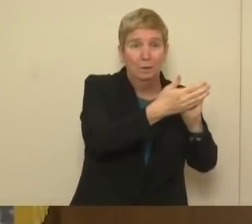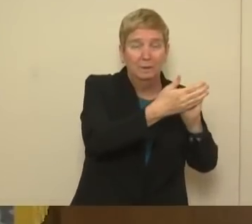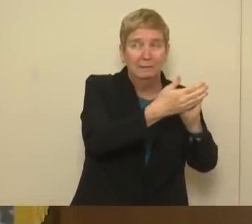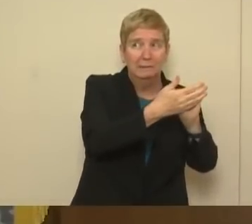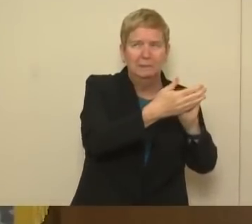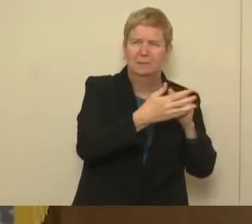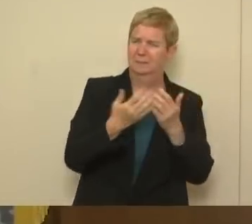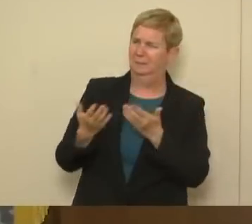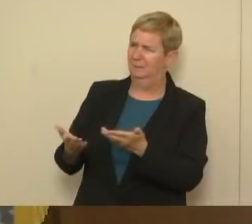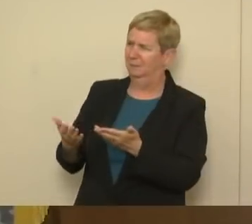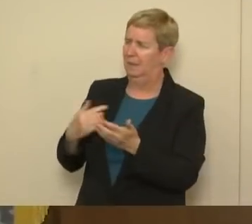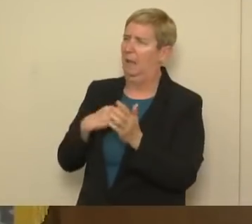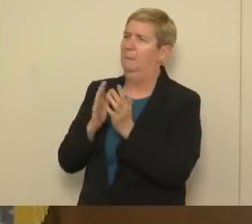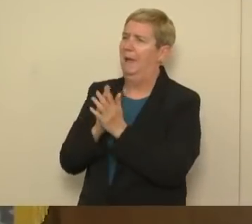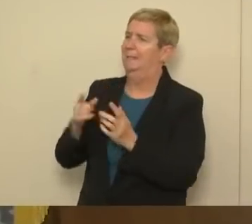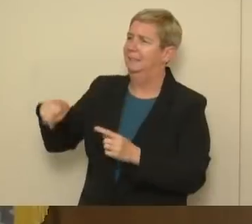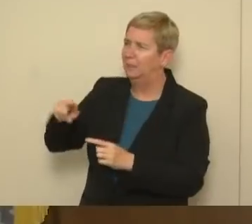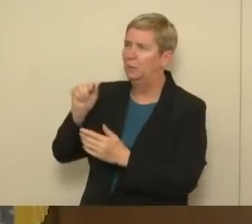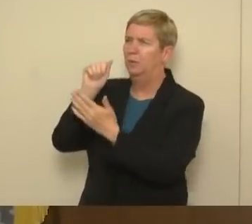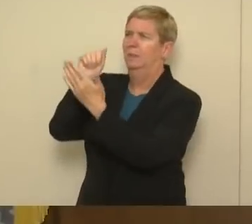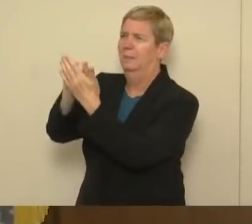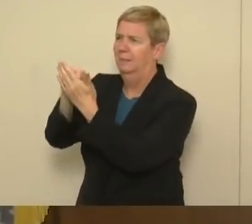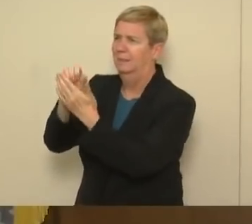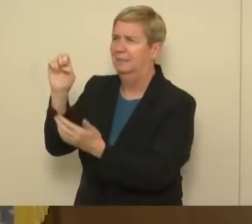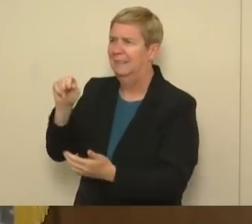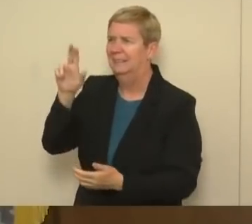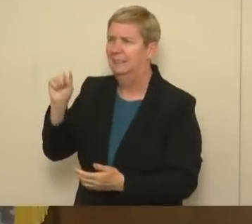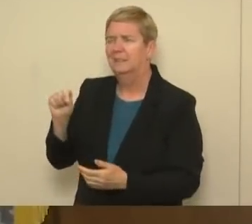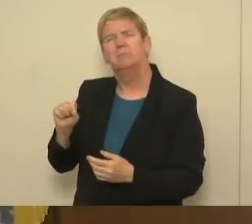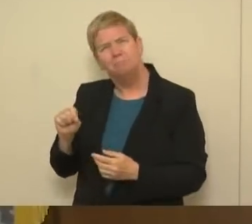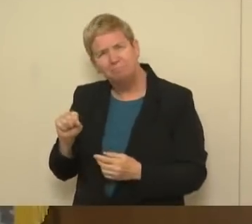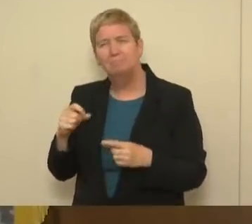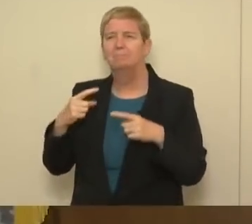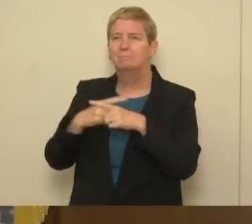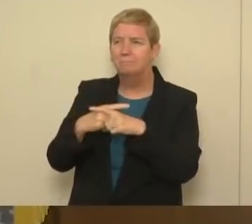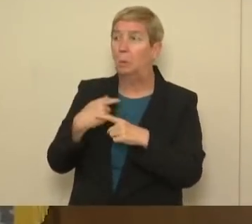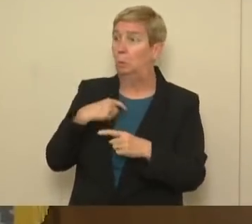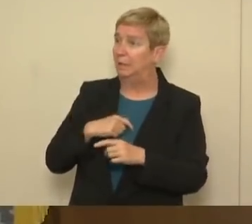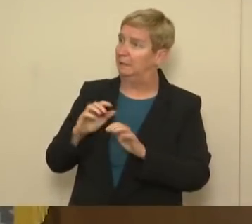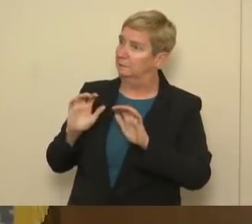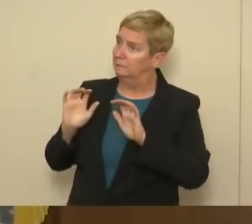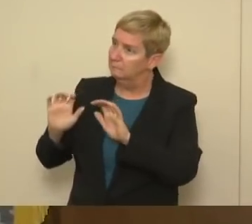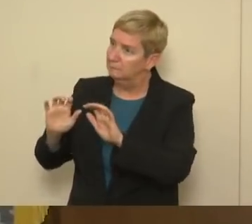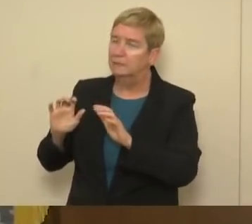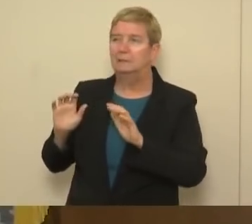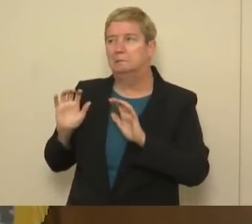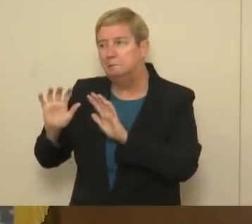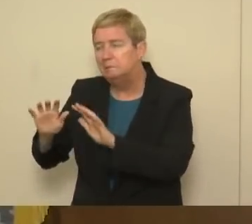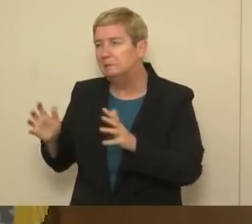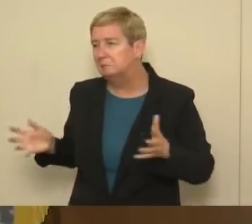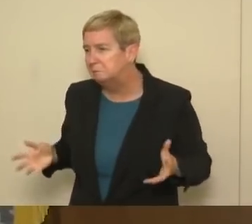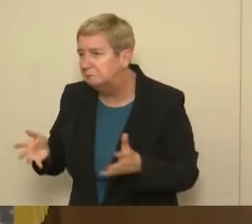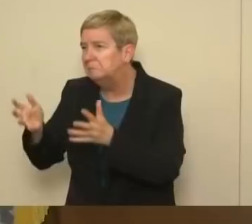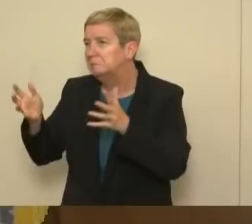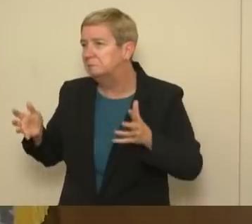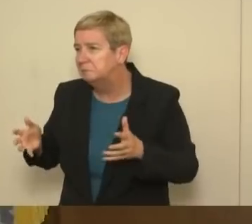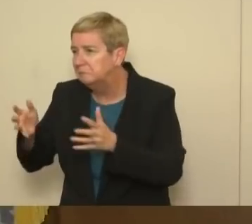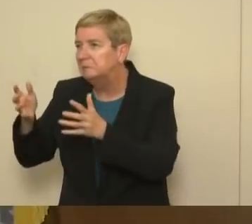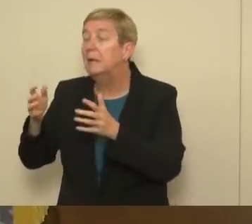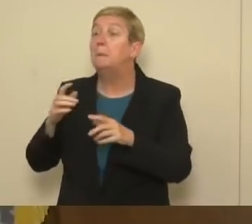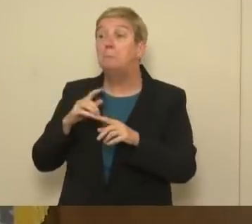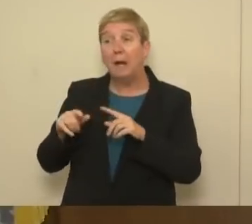same thing with census workers, and we really push them, I'm going to say arguably harder than any other state, that they had to meet our COVID